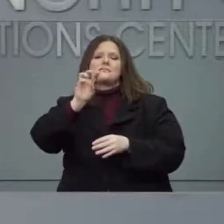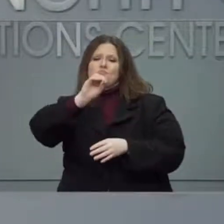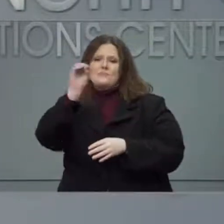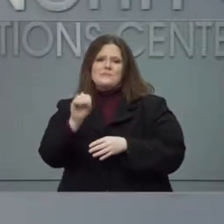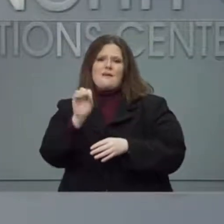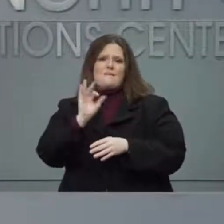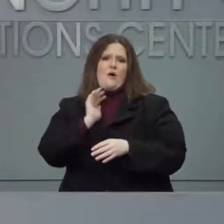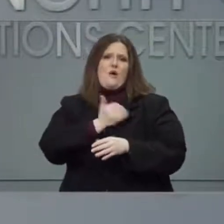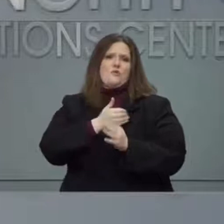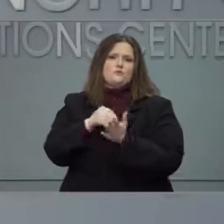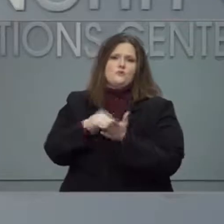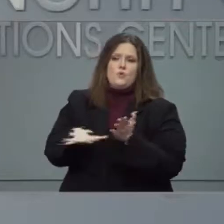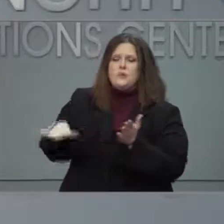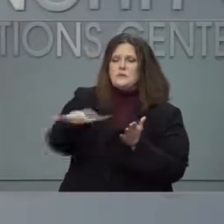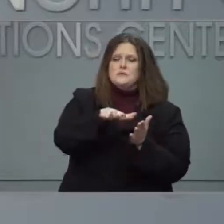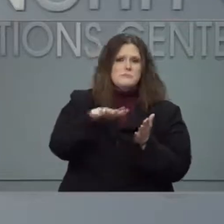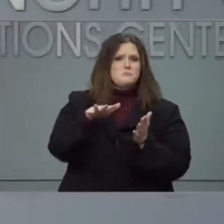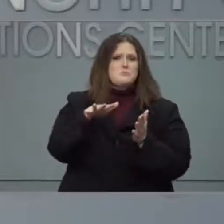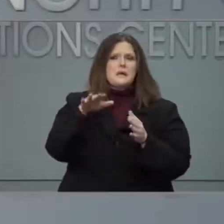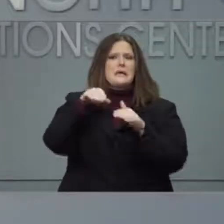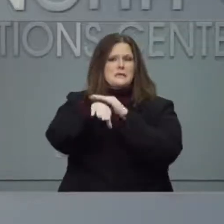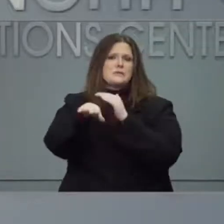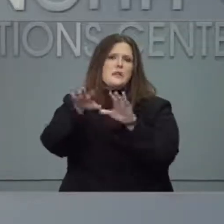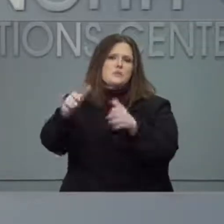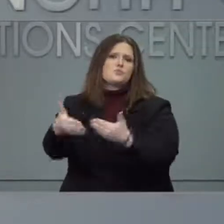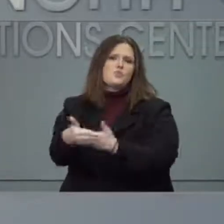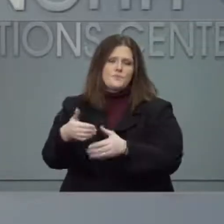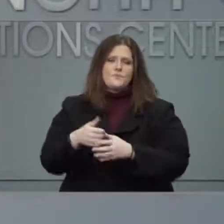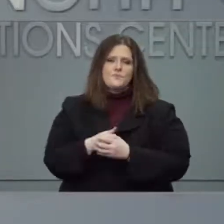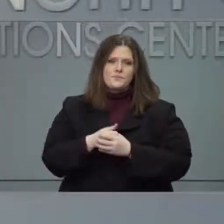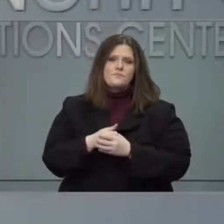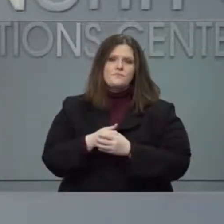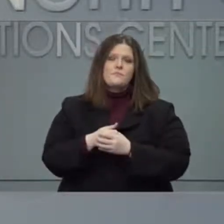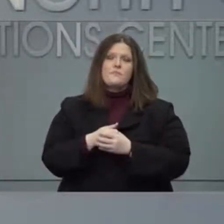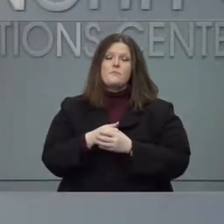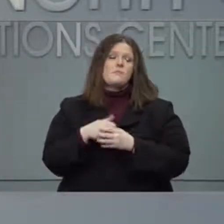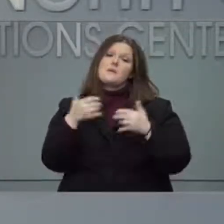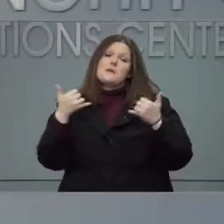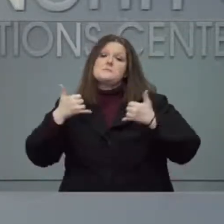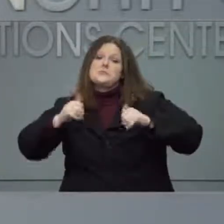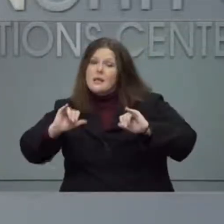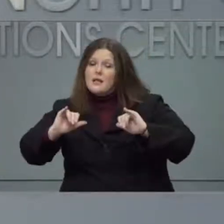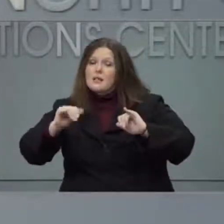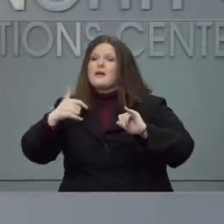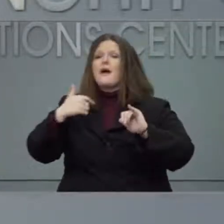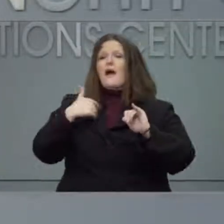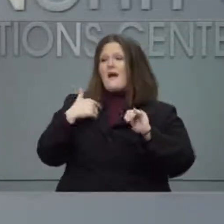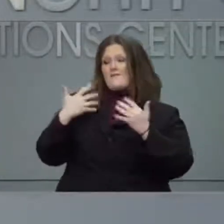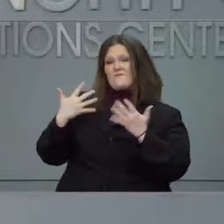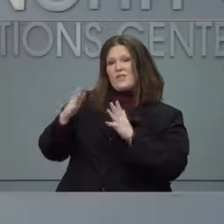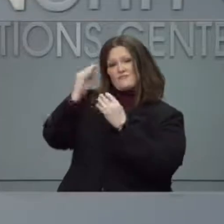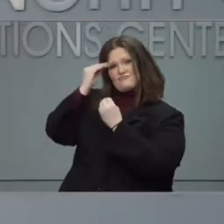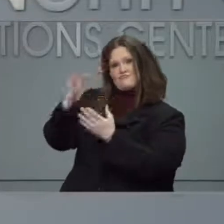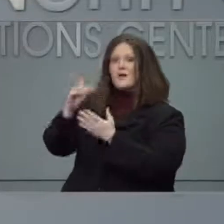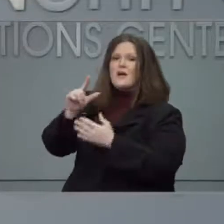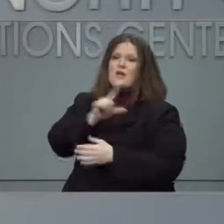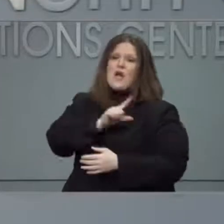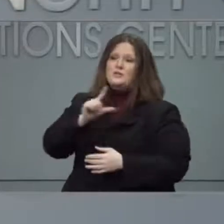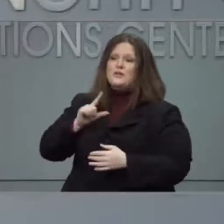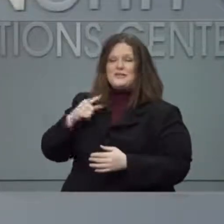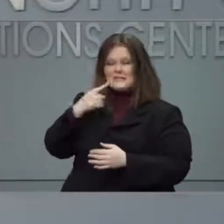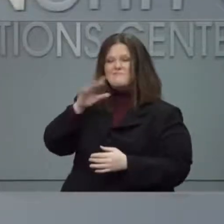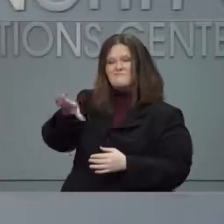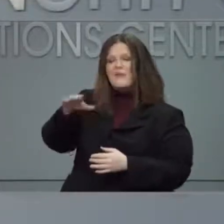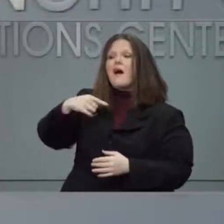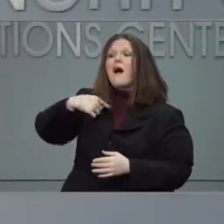instruction. Even with children returning to schools all over the state, I have told legislators that I would sign a